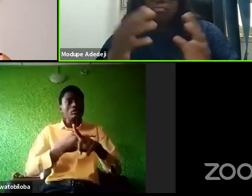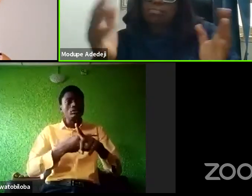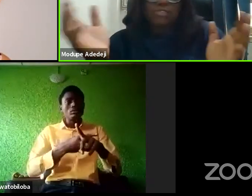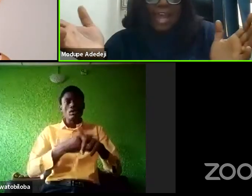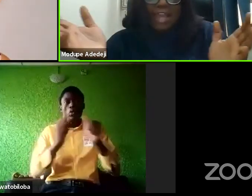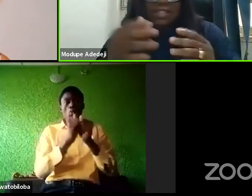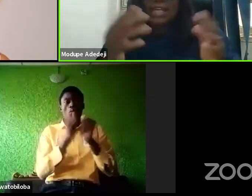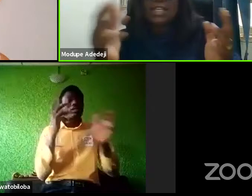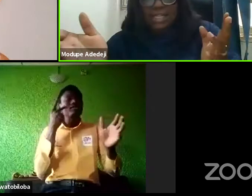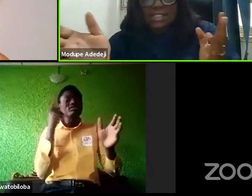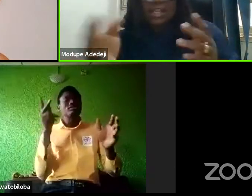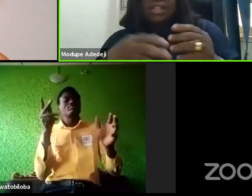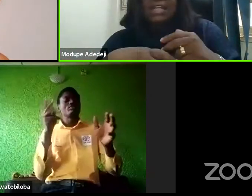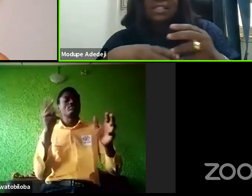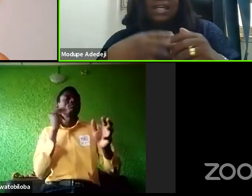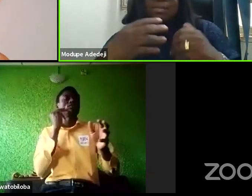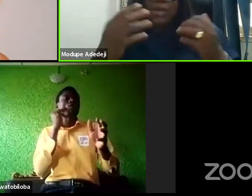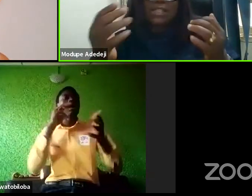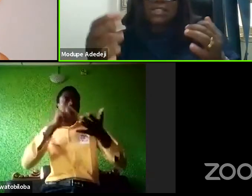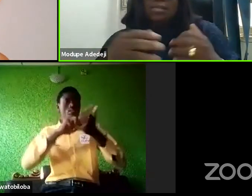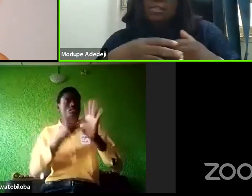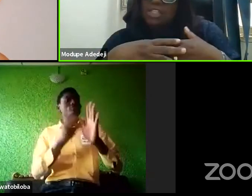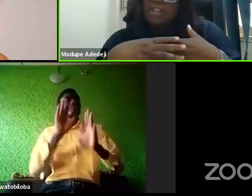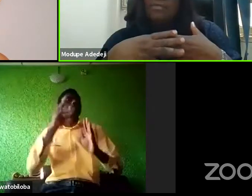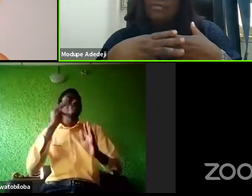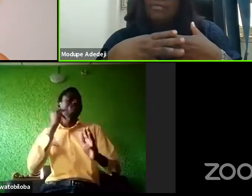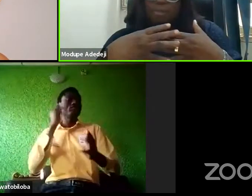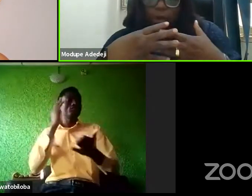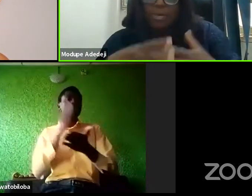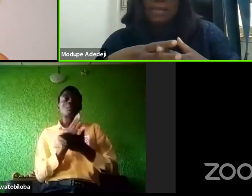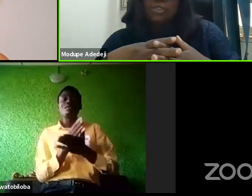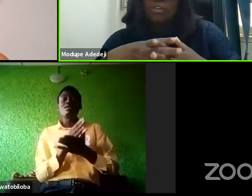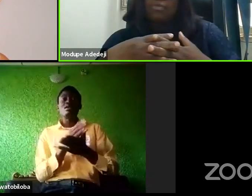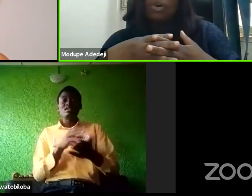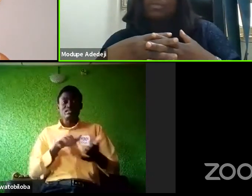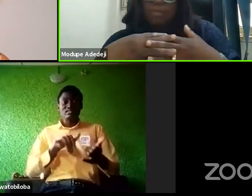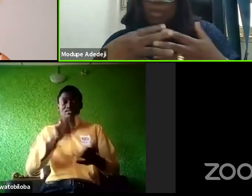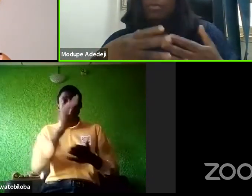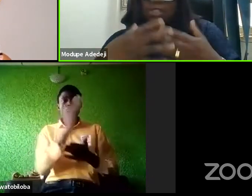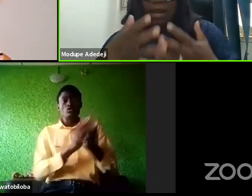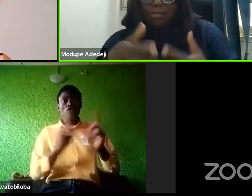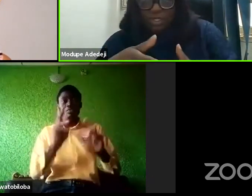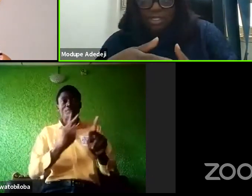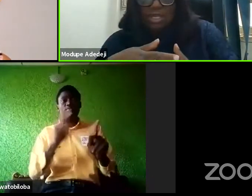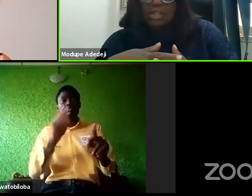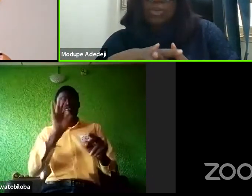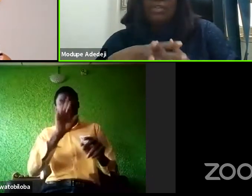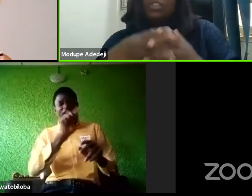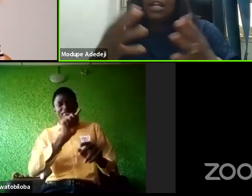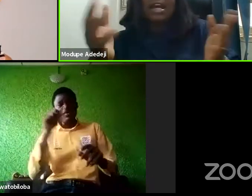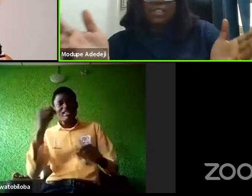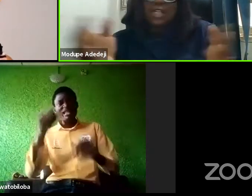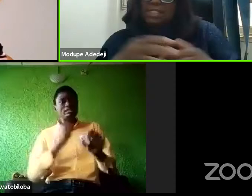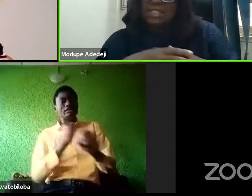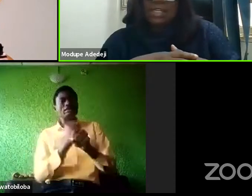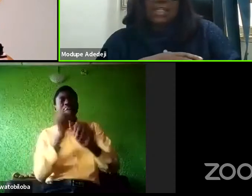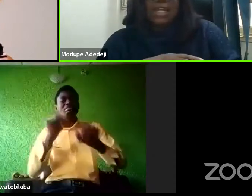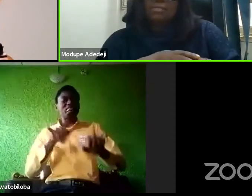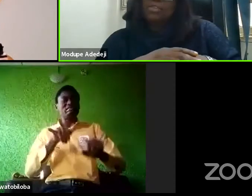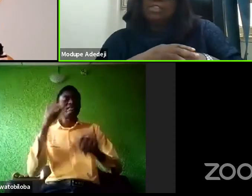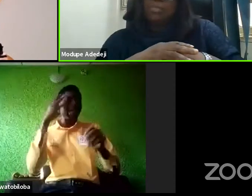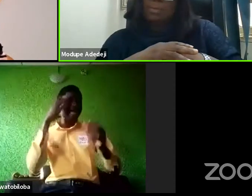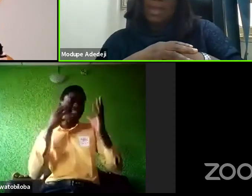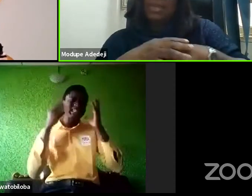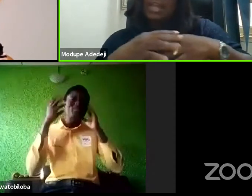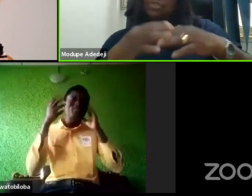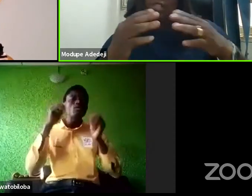people 5, 10 years, they are still experiencing the problems of what menopause can bring. So eventually after that,